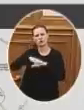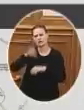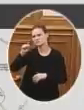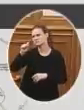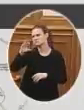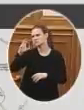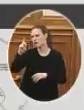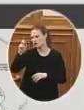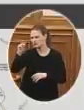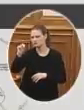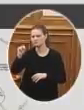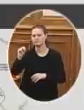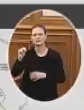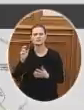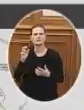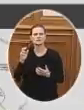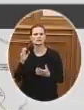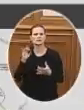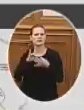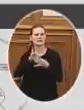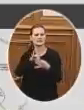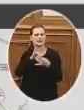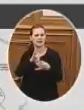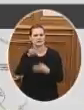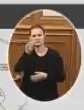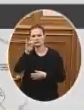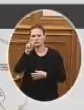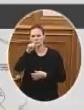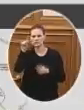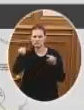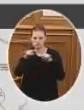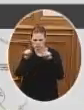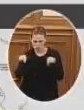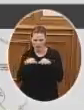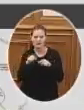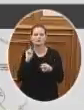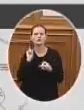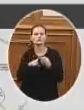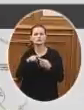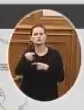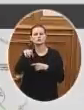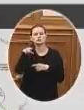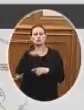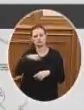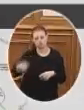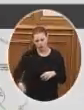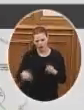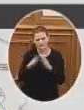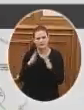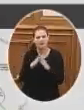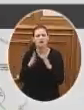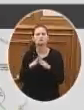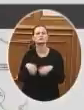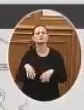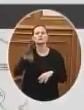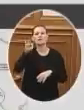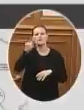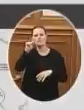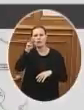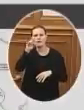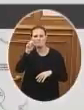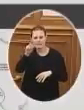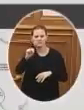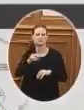Square. It also connects major tourist destinations like Chinatown and North Beach before it then heads along major viewing sites, Fort Mason, Aquatic Park,